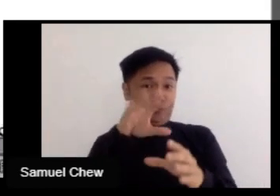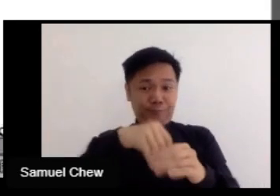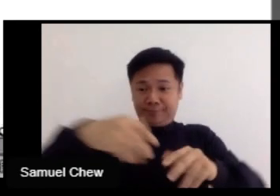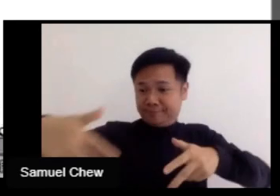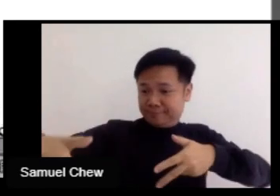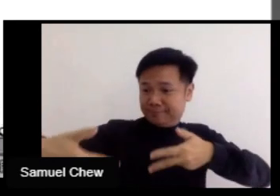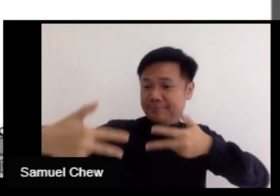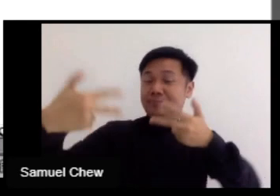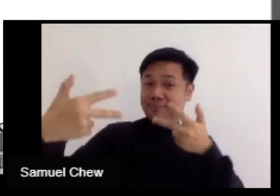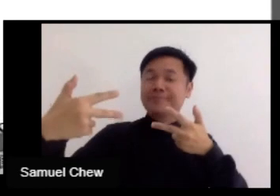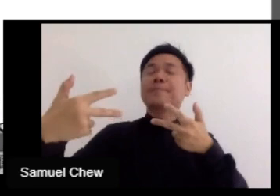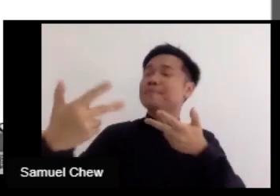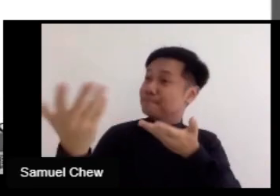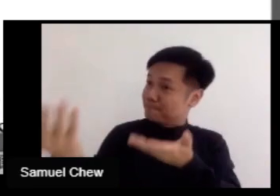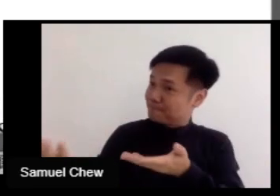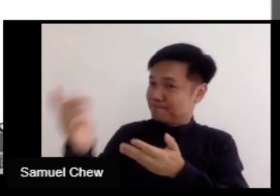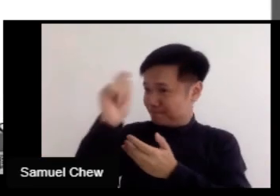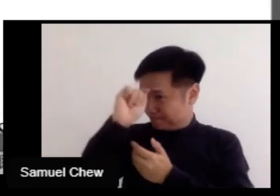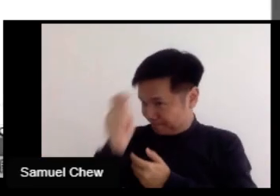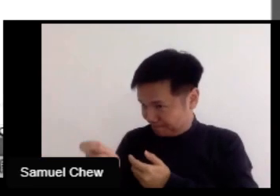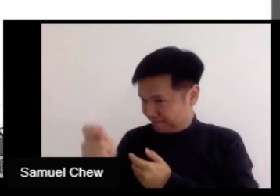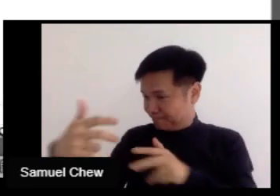you have the floor.